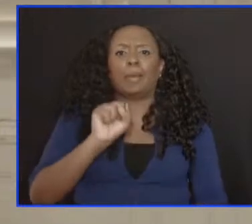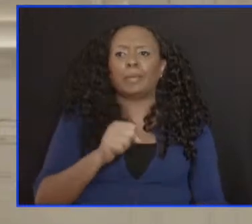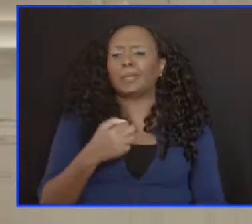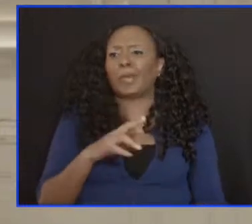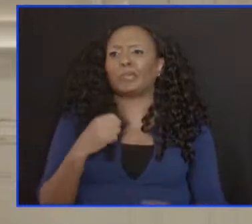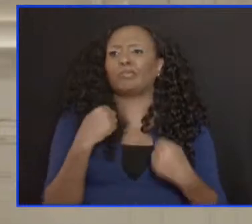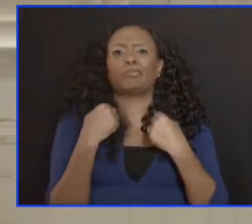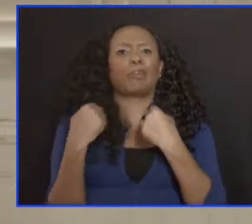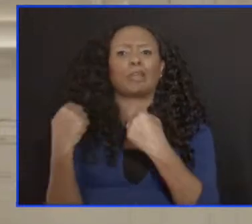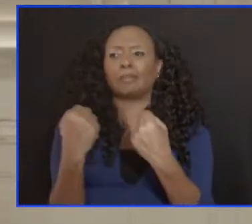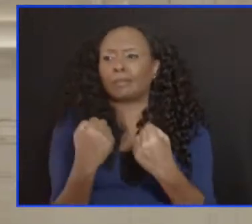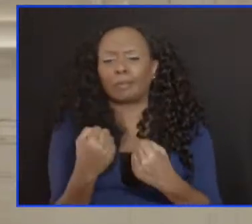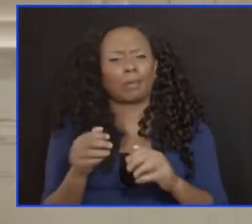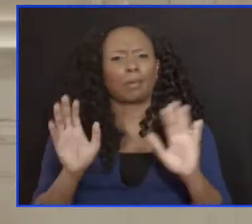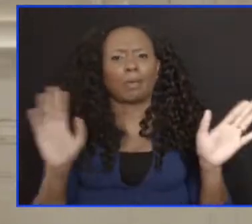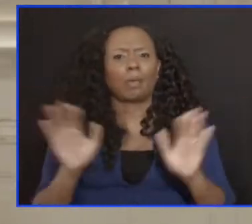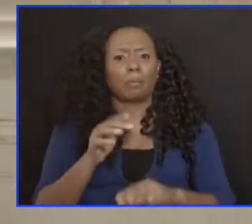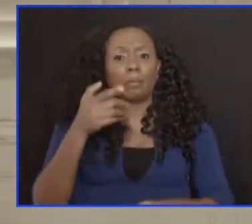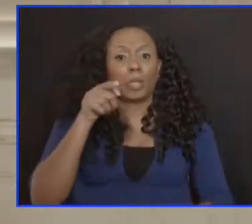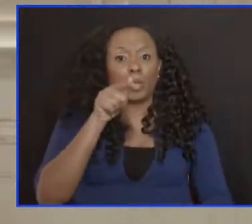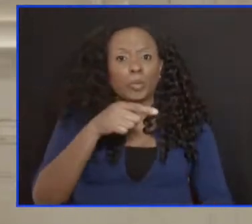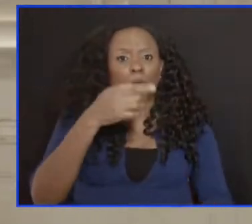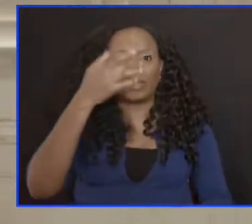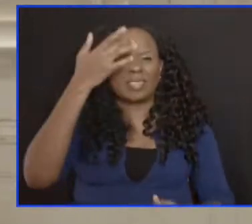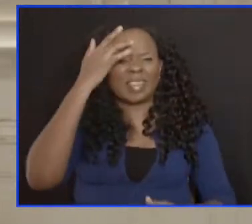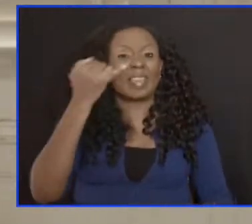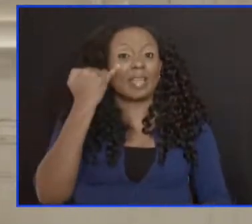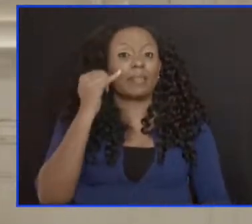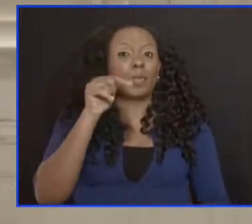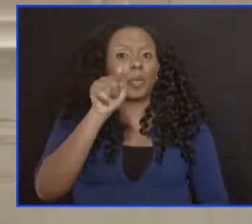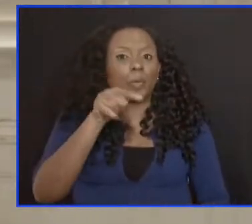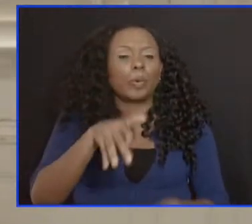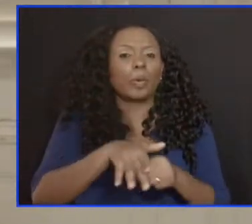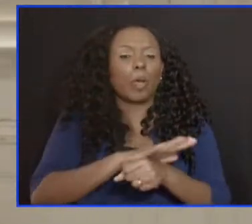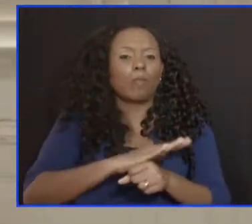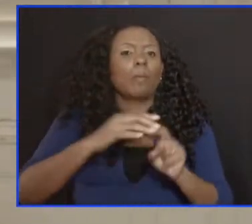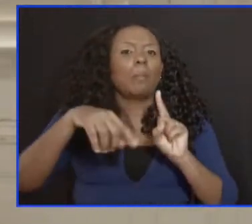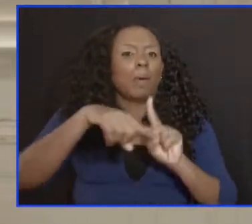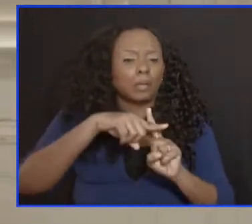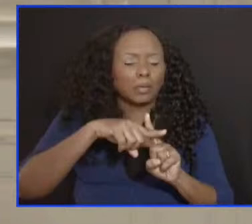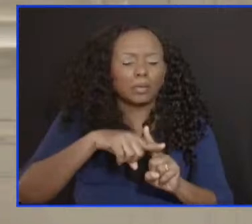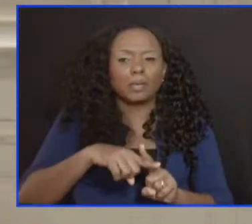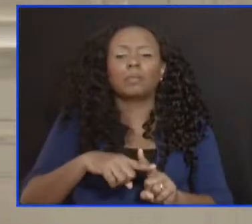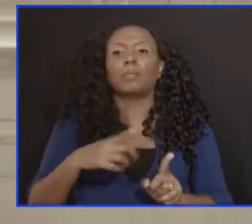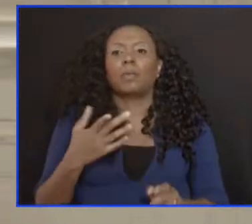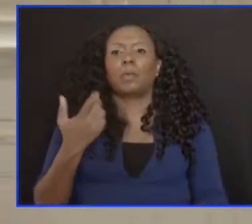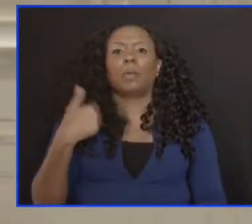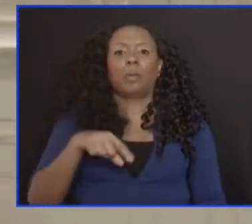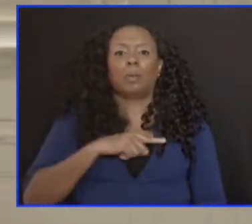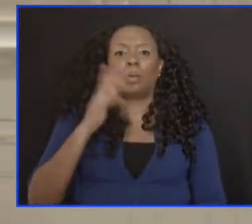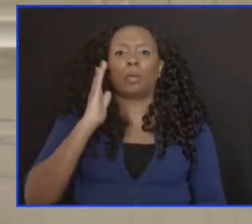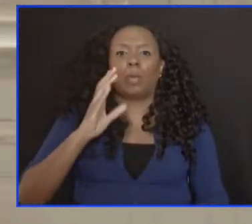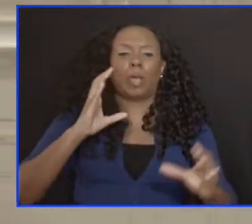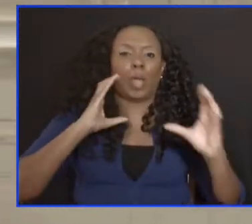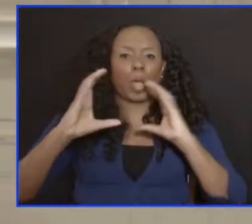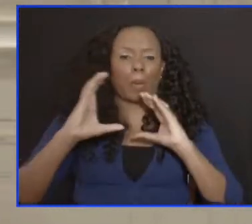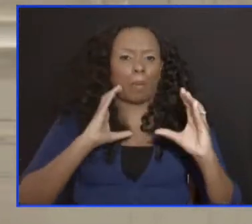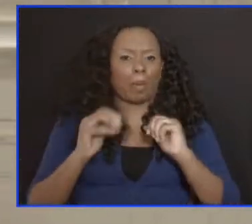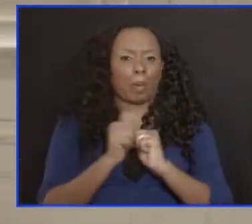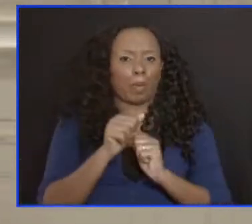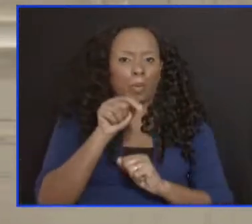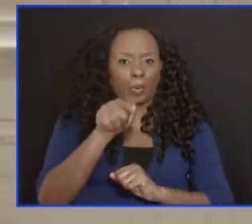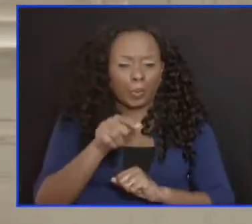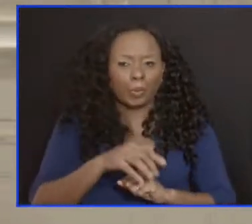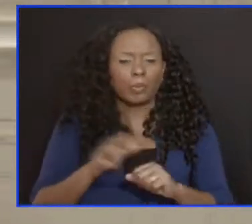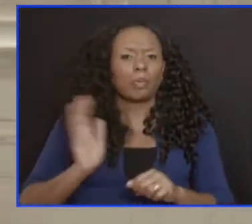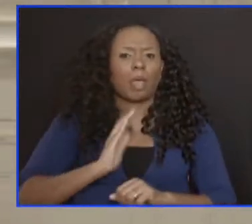car to Harson's Point, etc. So we will bring you in a structured way. And this will be communicated through our client relations